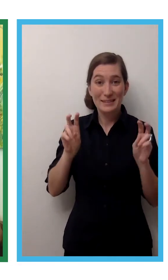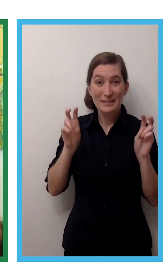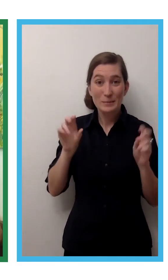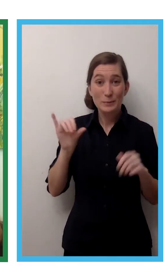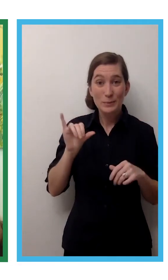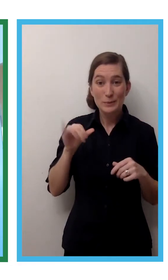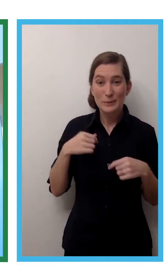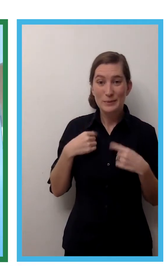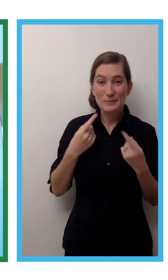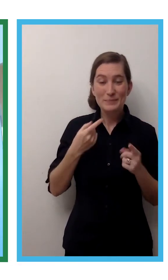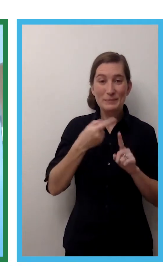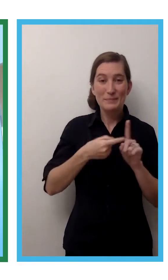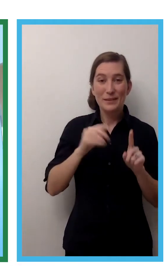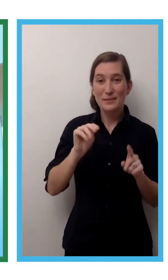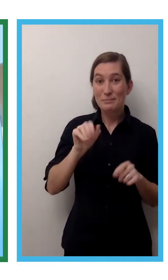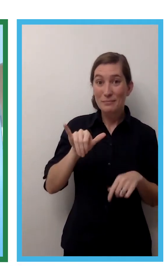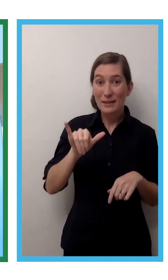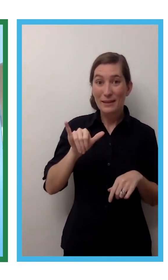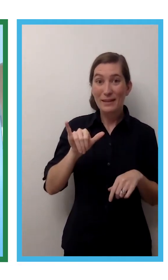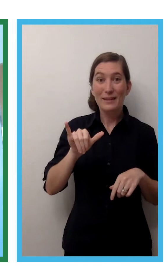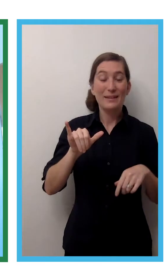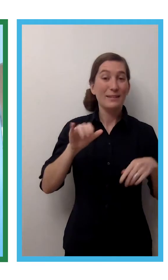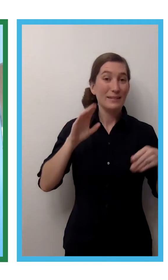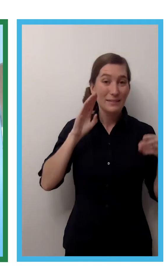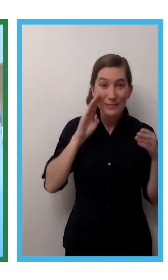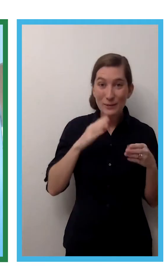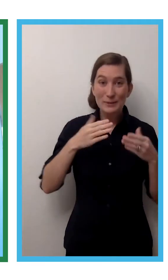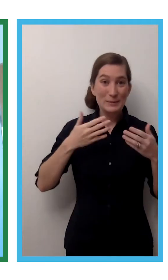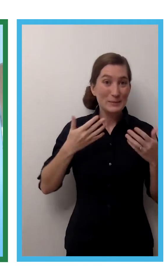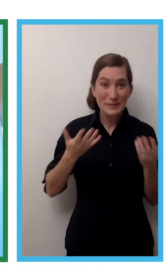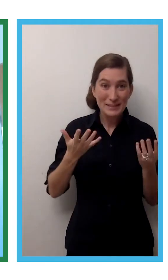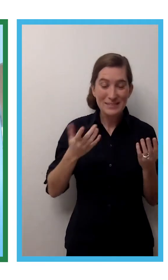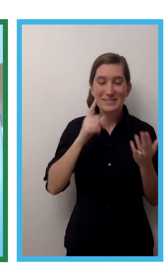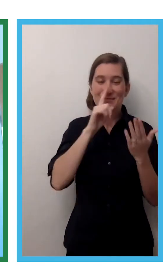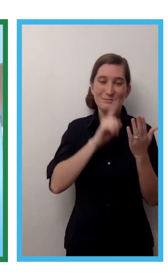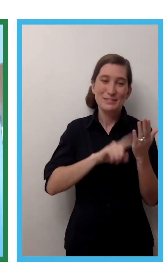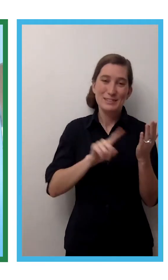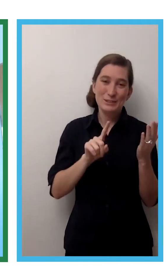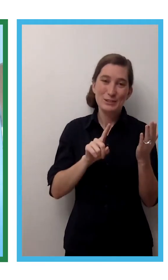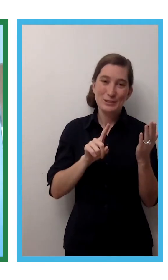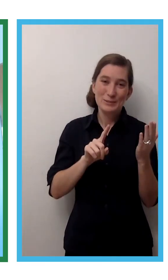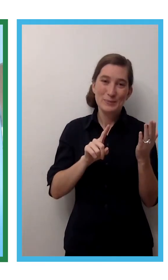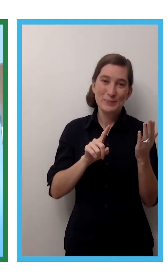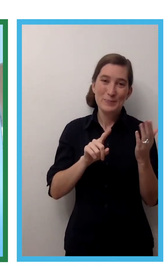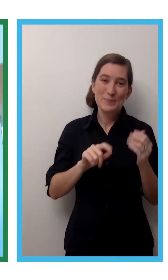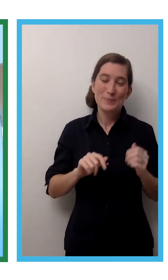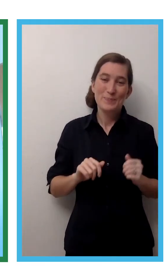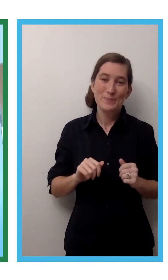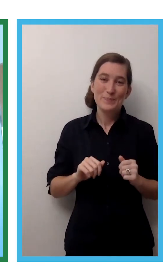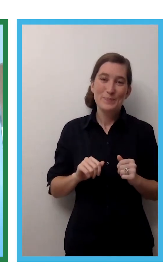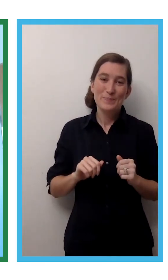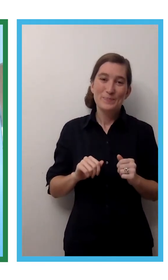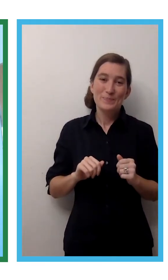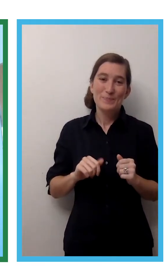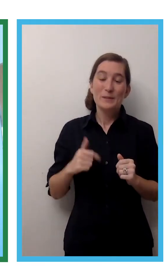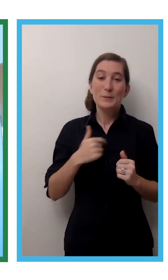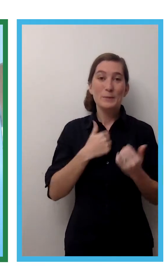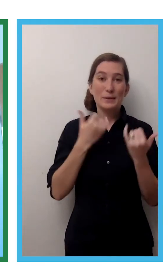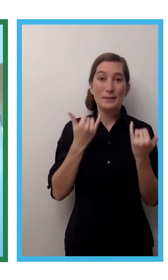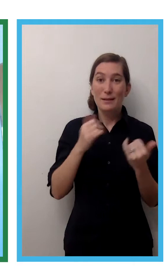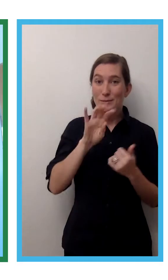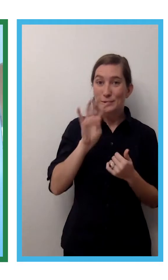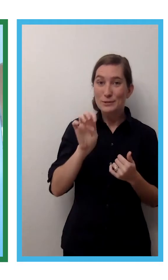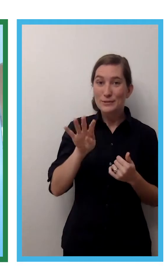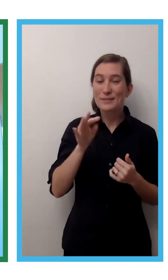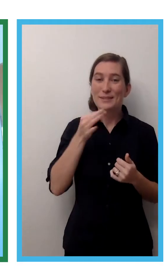you coming on, mostly because we are releasing the questionnaire for our veteran entrepreneur survey